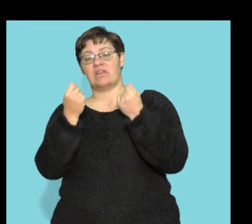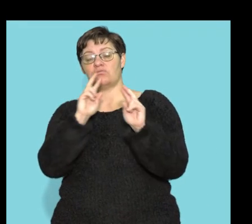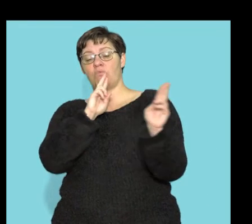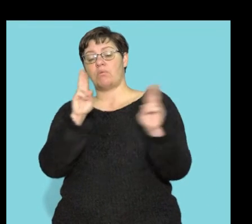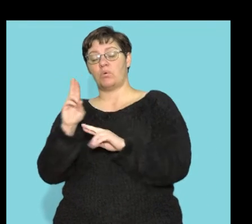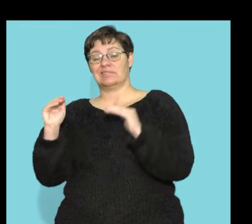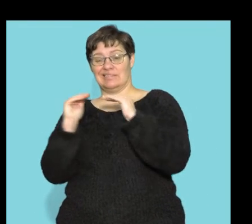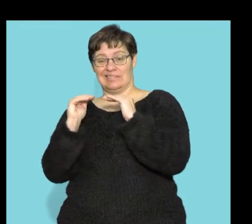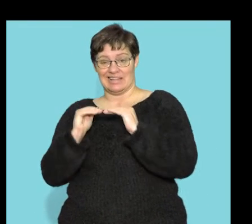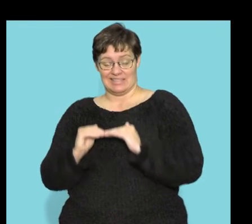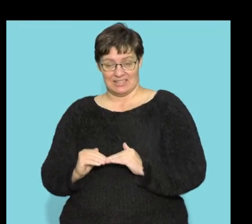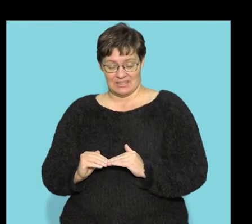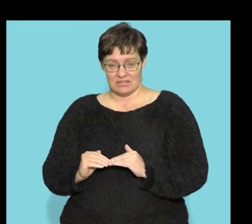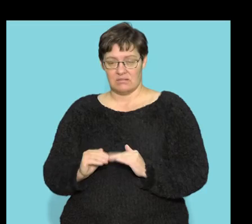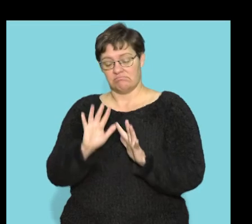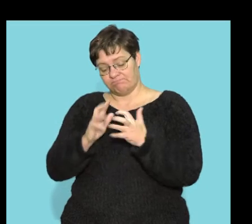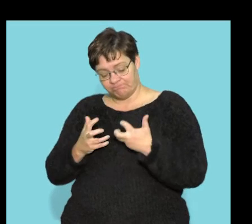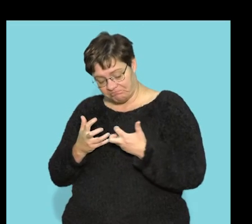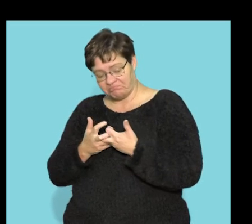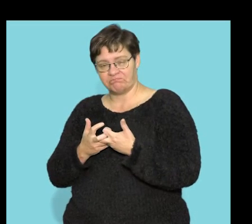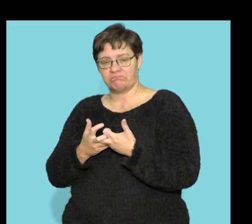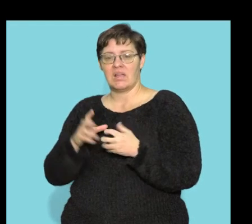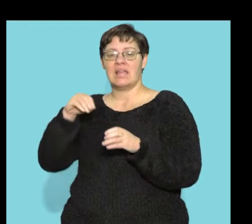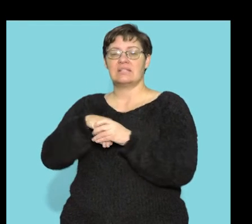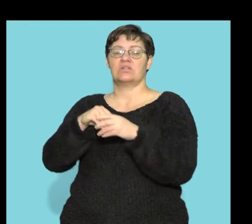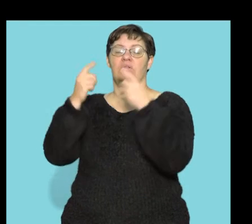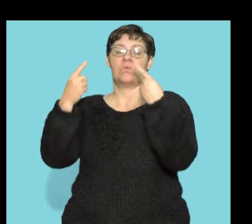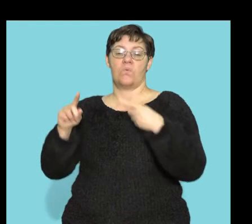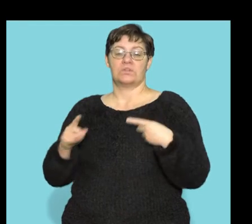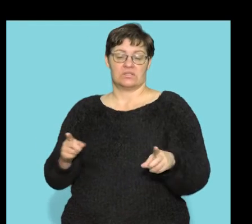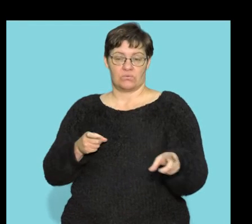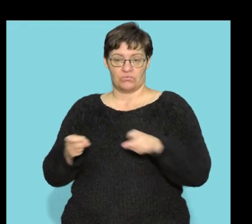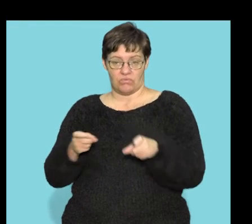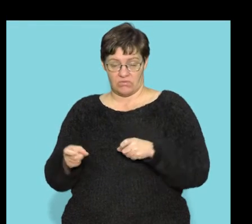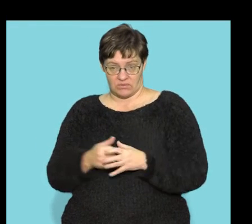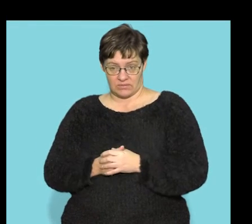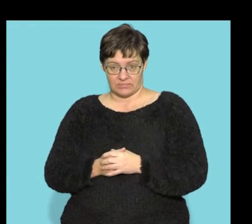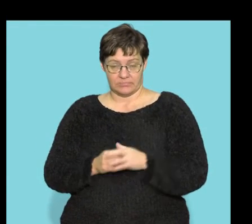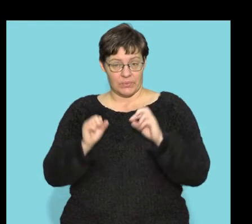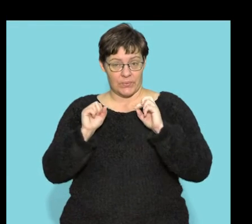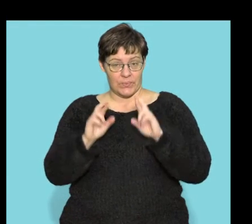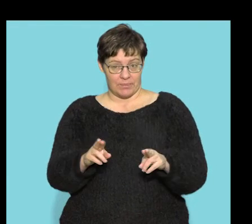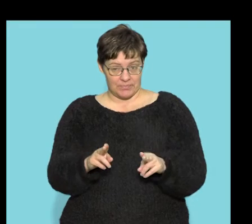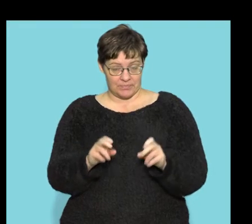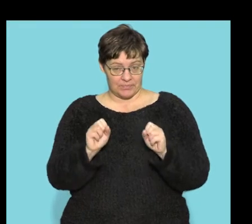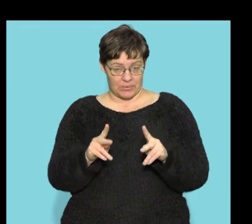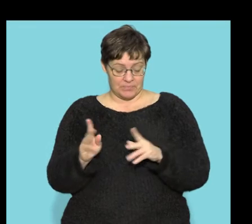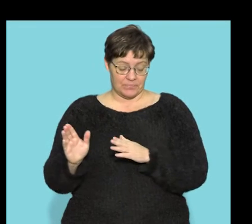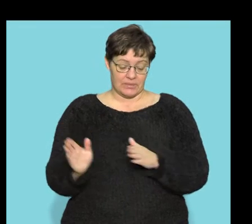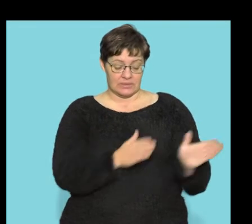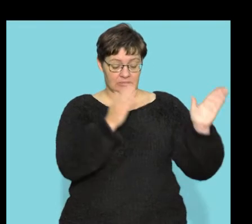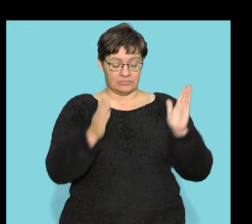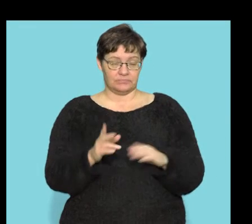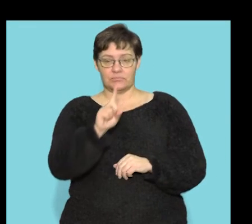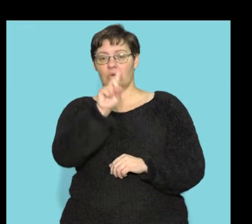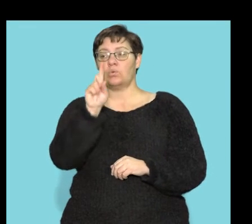reporting standards. All of that would fit into internal auditing and control. Right, so with regards to the question,